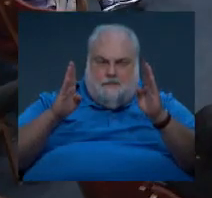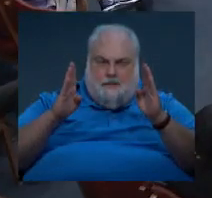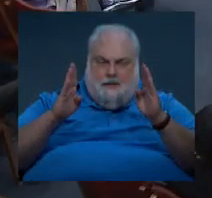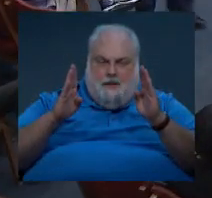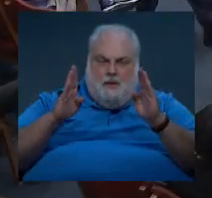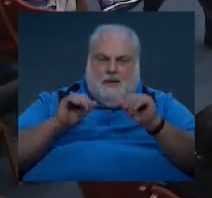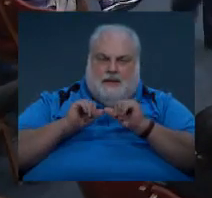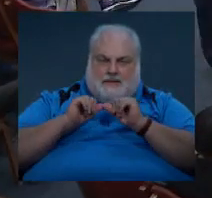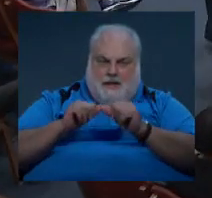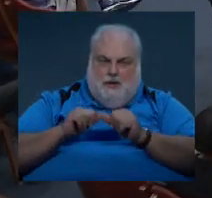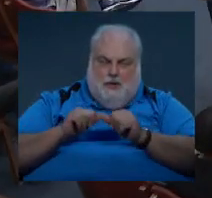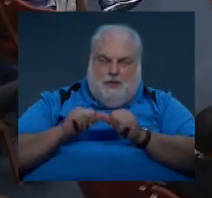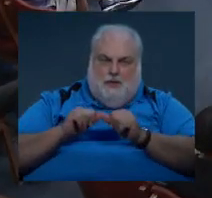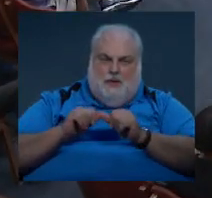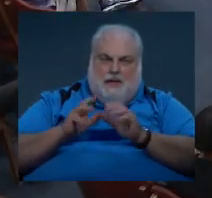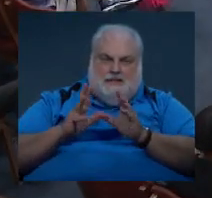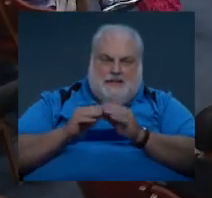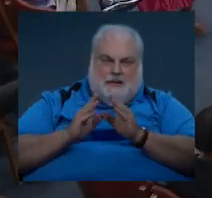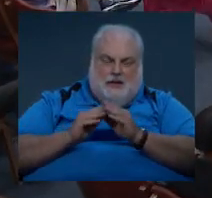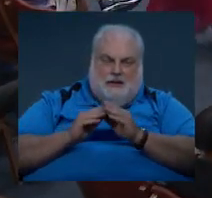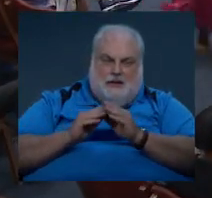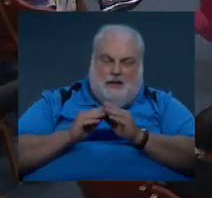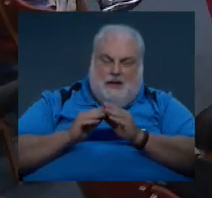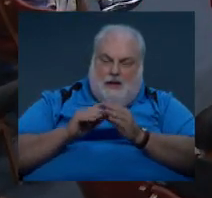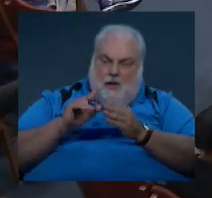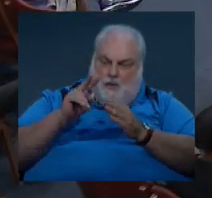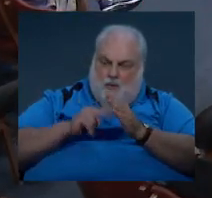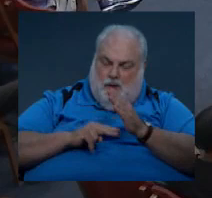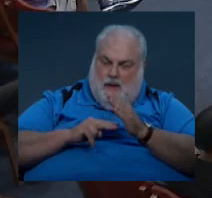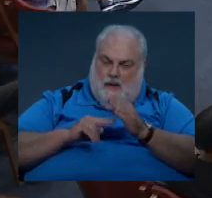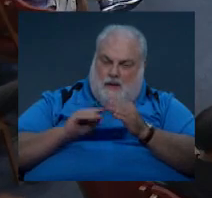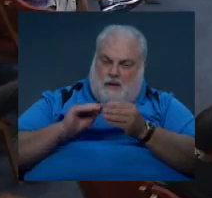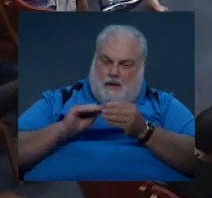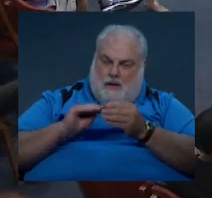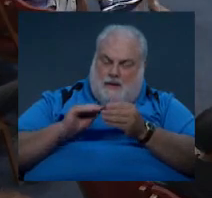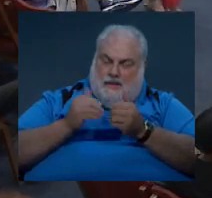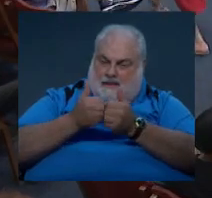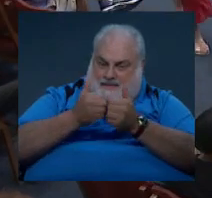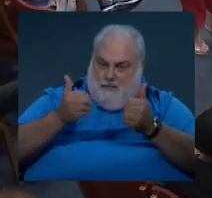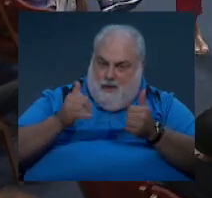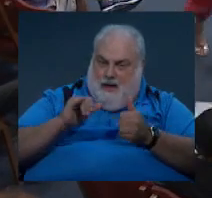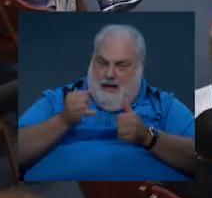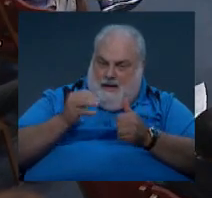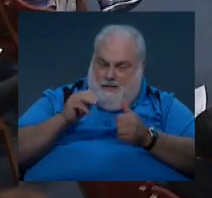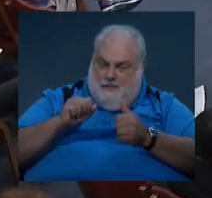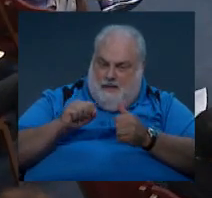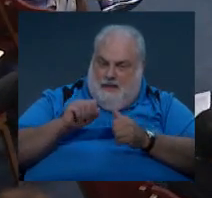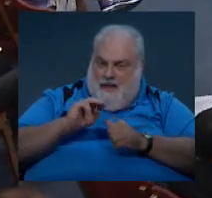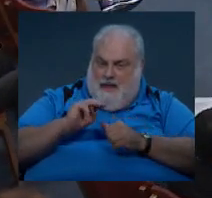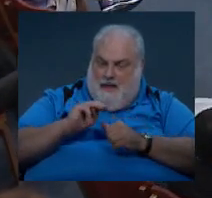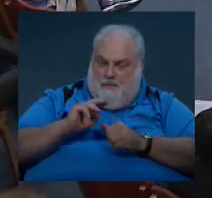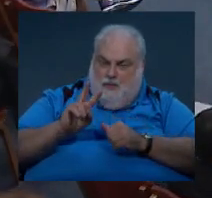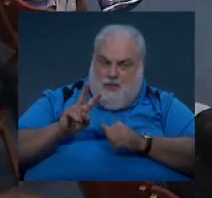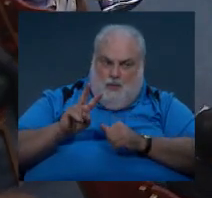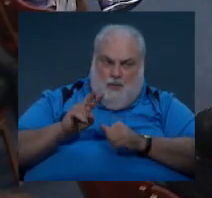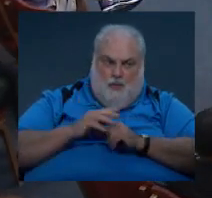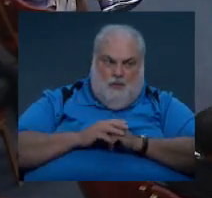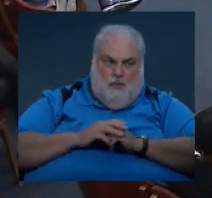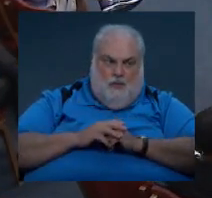This meeting has now been called back into order. Madam Clerk, would you please read the separate item, which is now M2